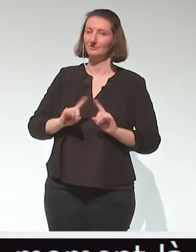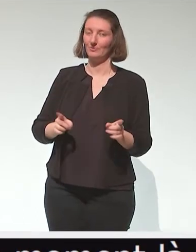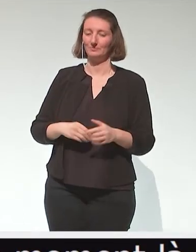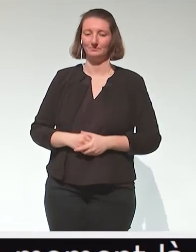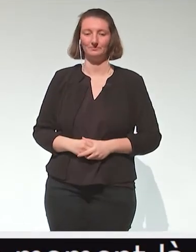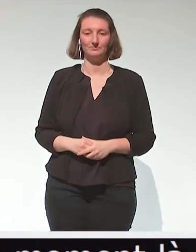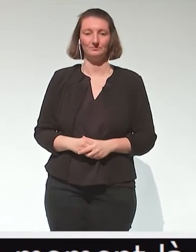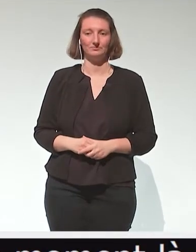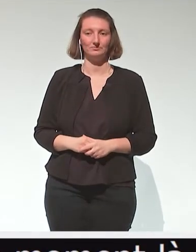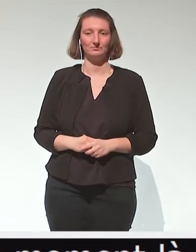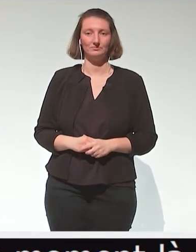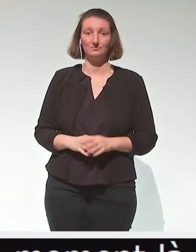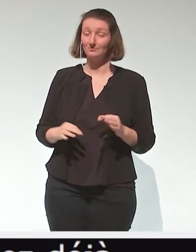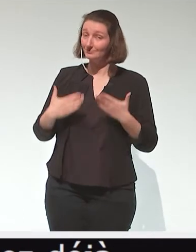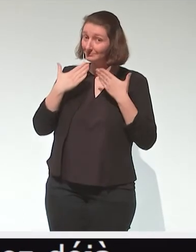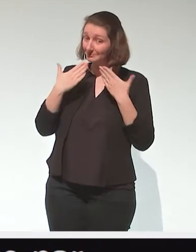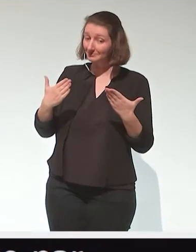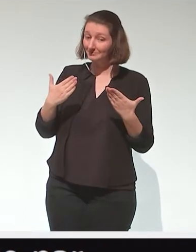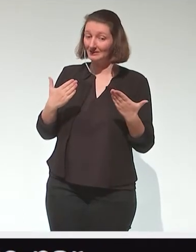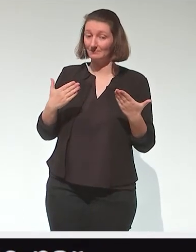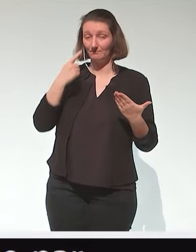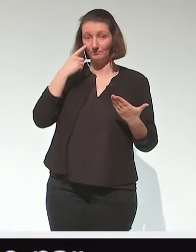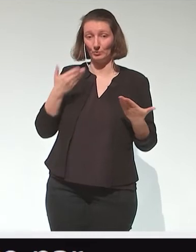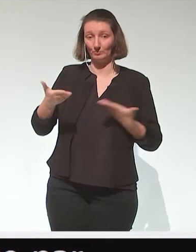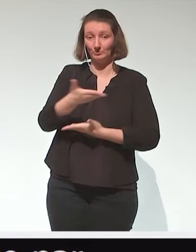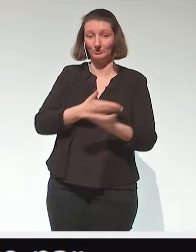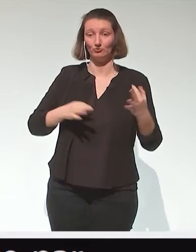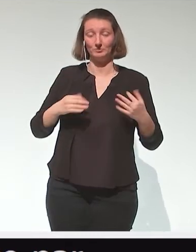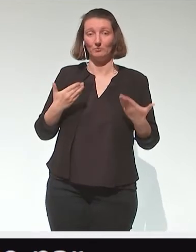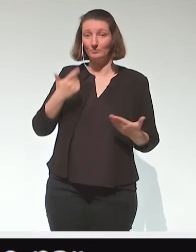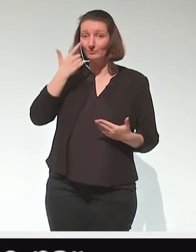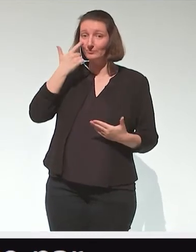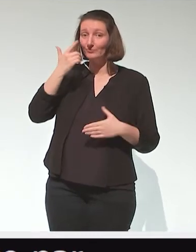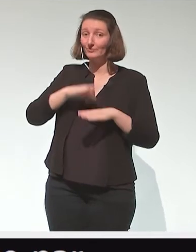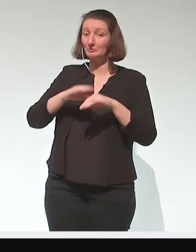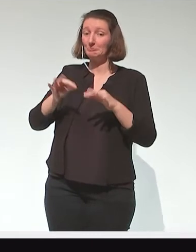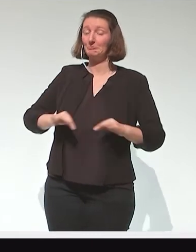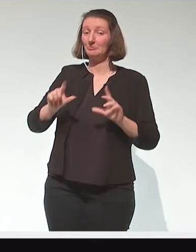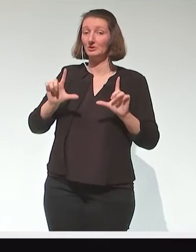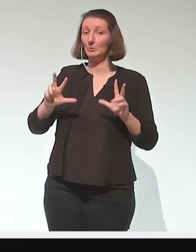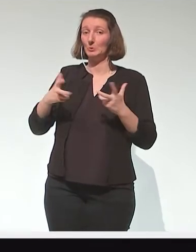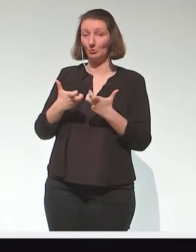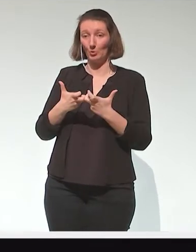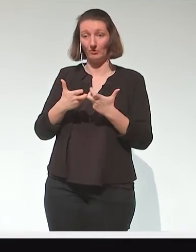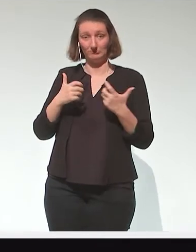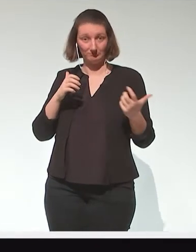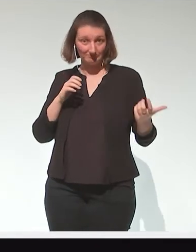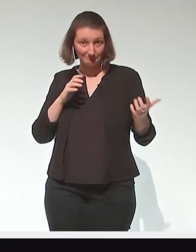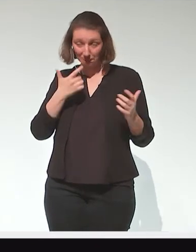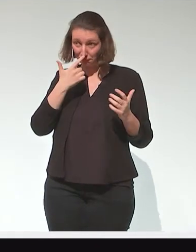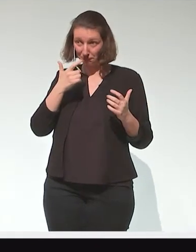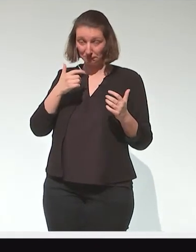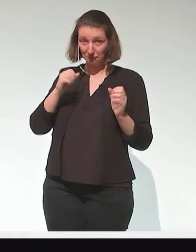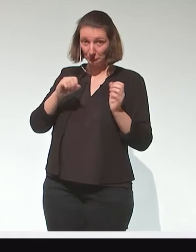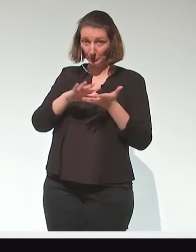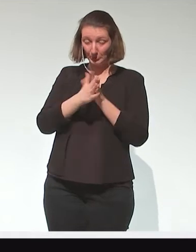poursuivre. Thank you very much. Let's go over to Luxembourg to continue with this exchange on best practices and